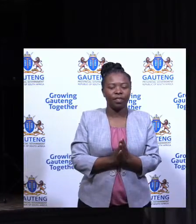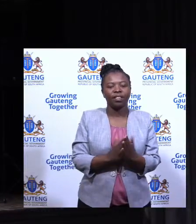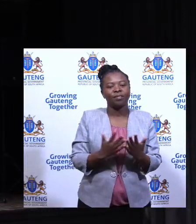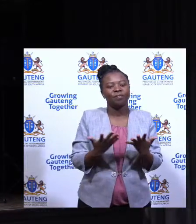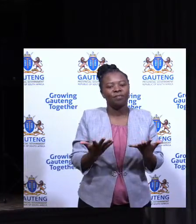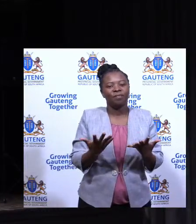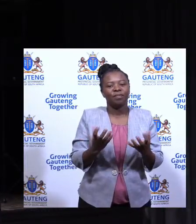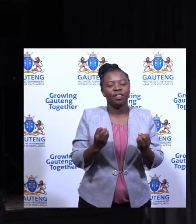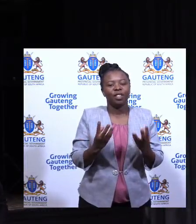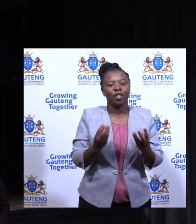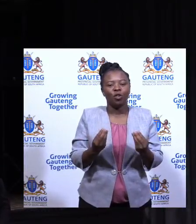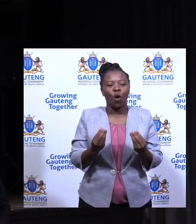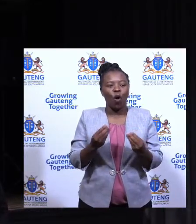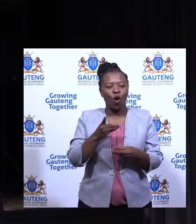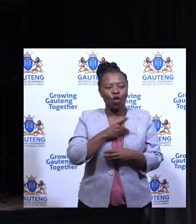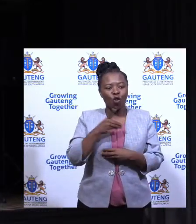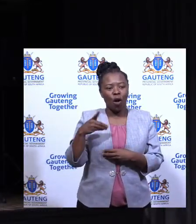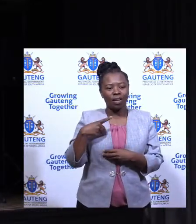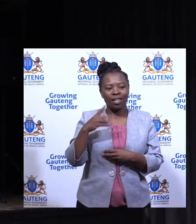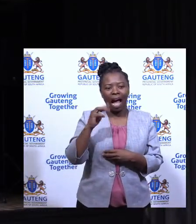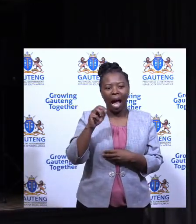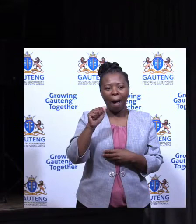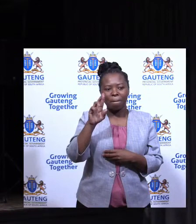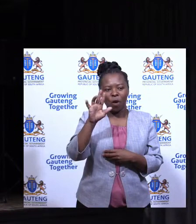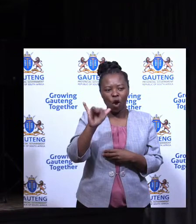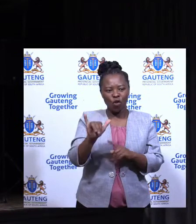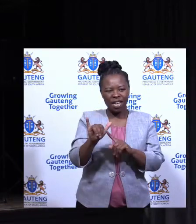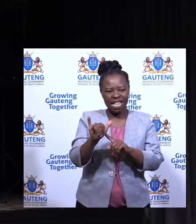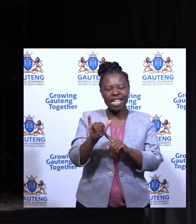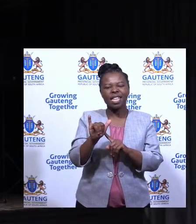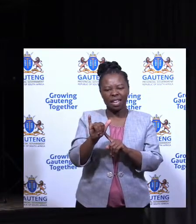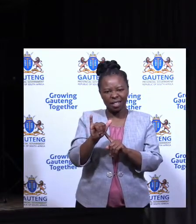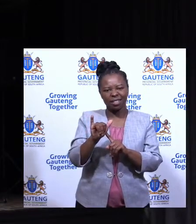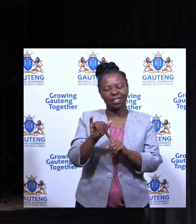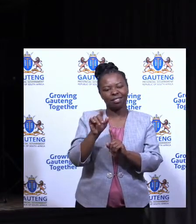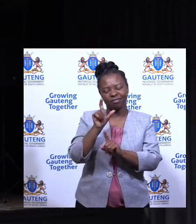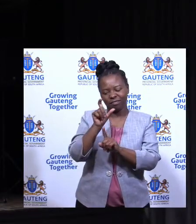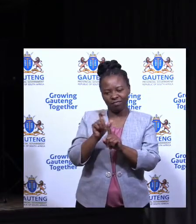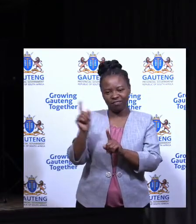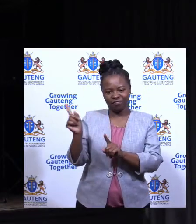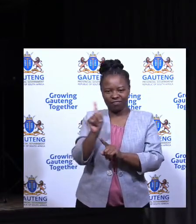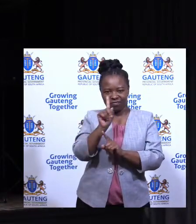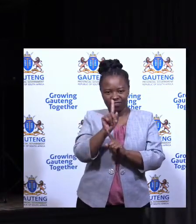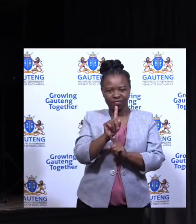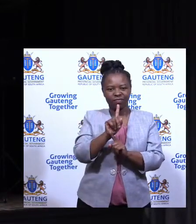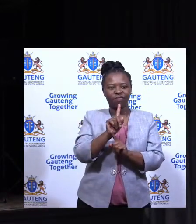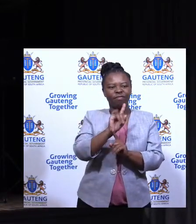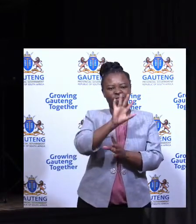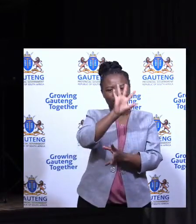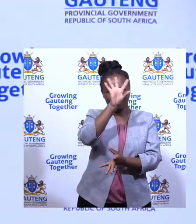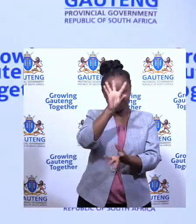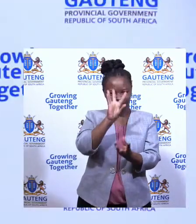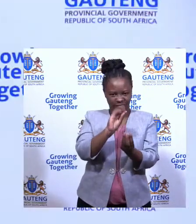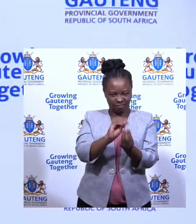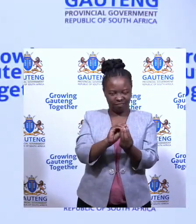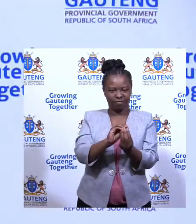So Dr. Mary Kaunga is going to conclude, because all these technical